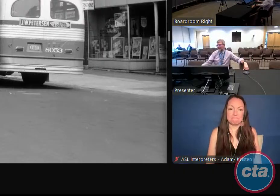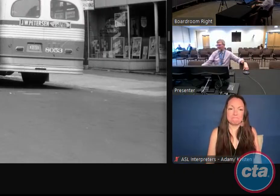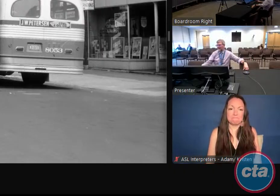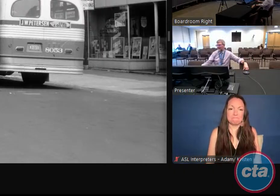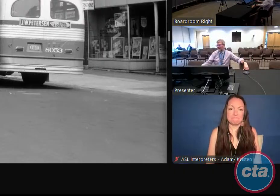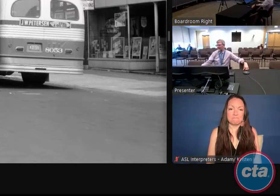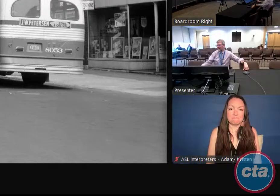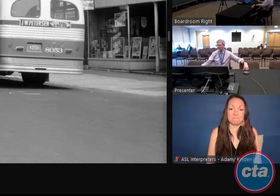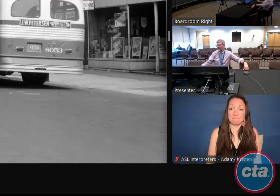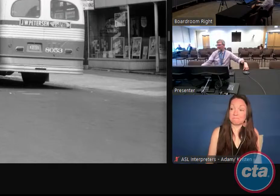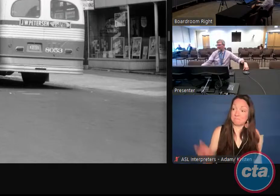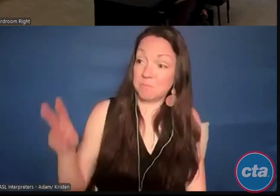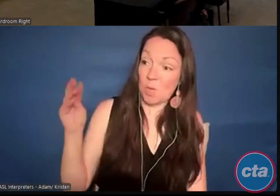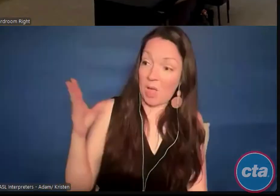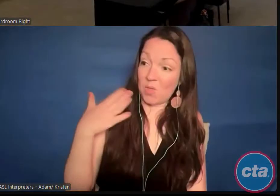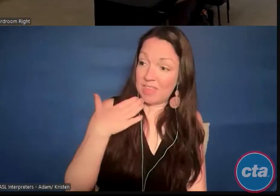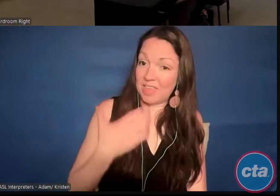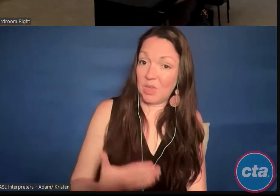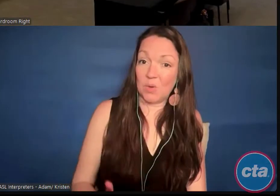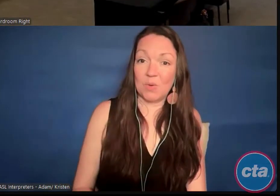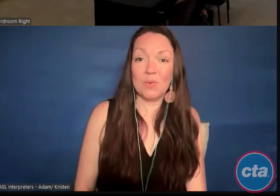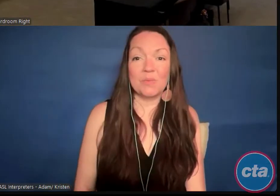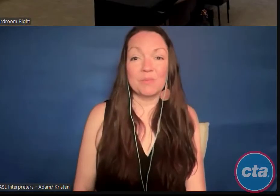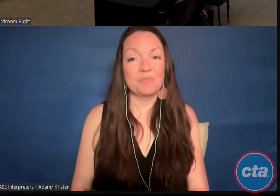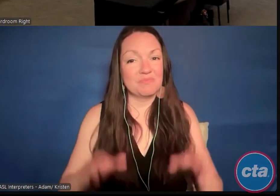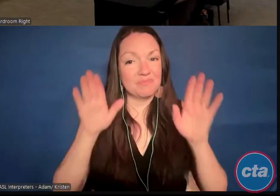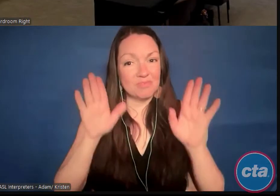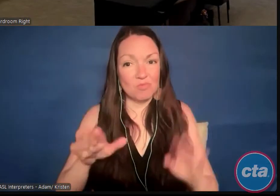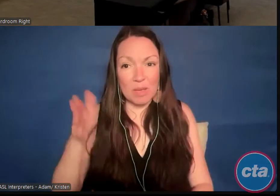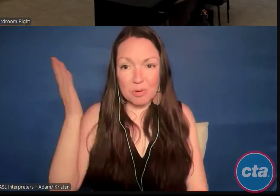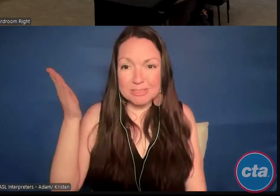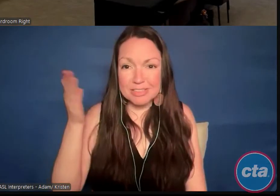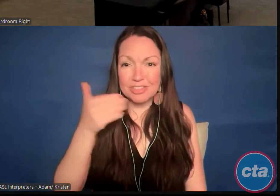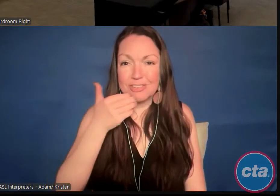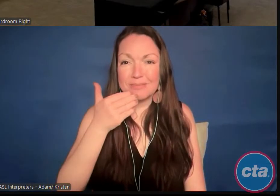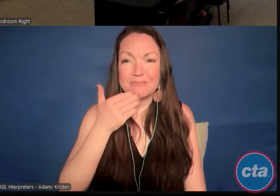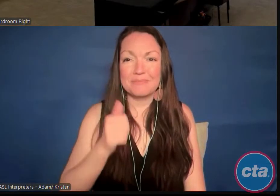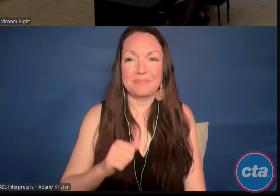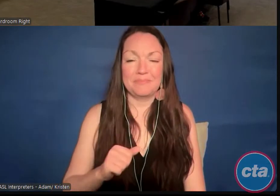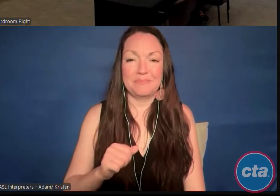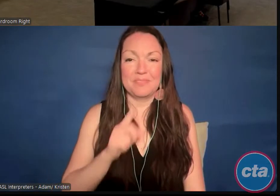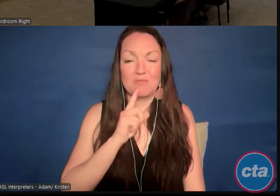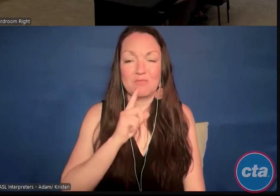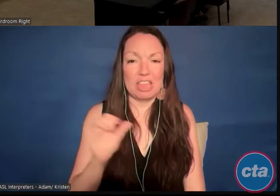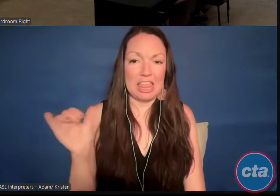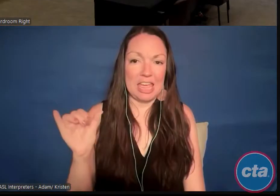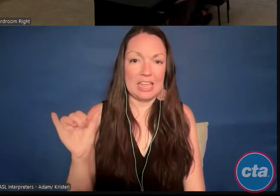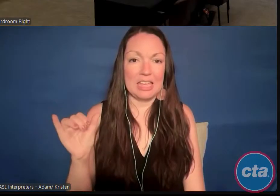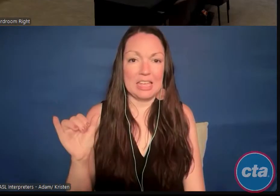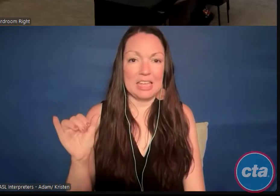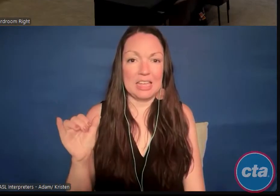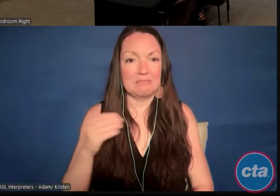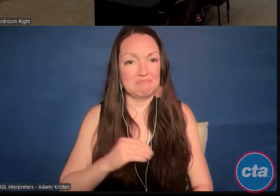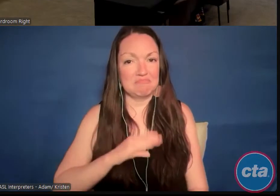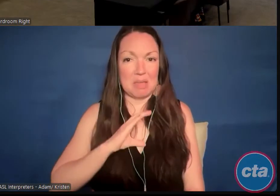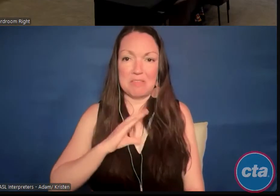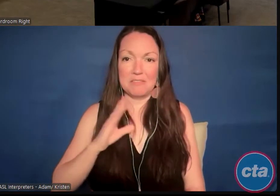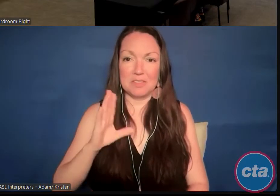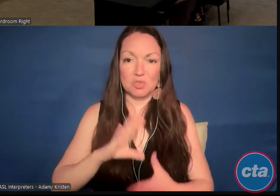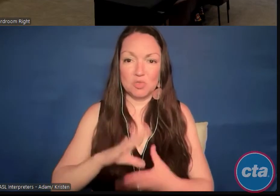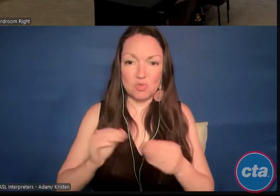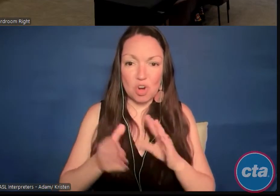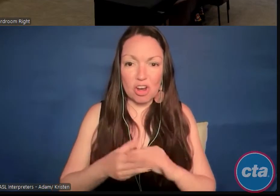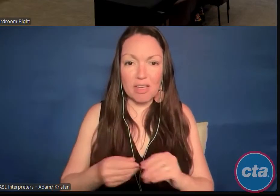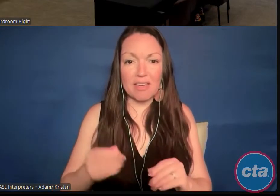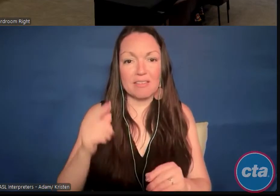Wow. Thank you. This was such a great presentation and just a really uplifting story around